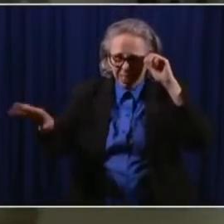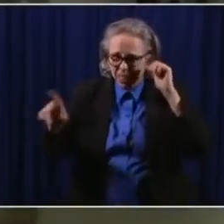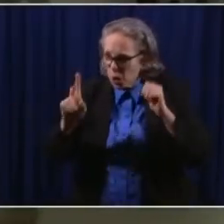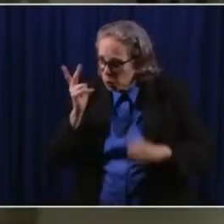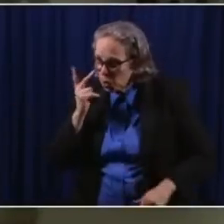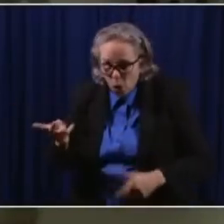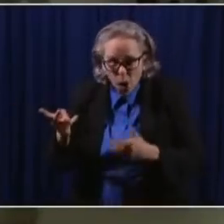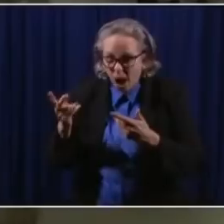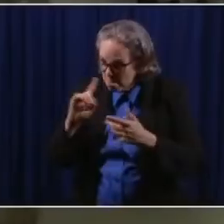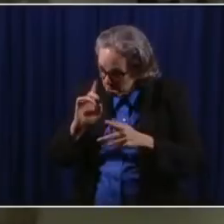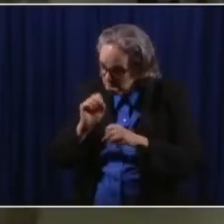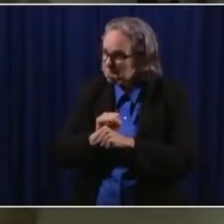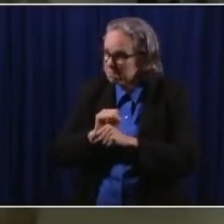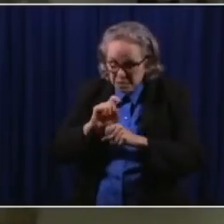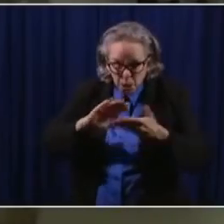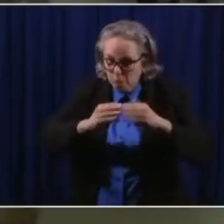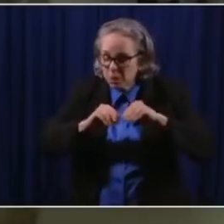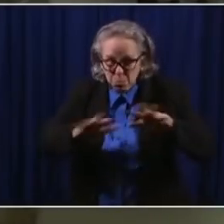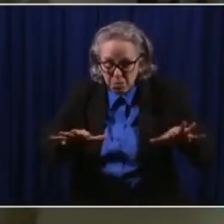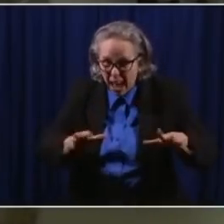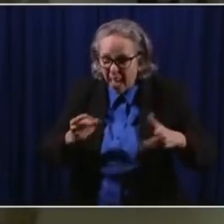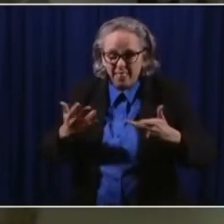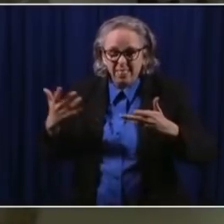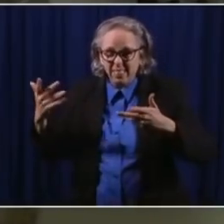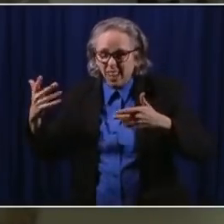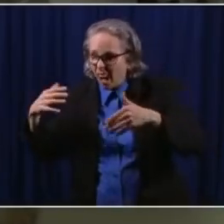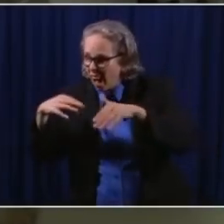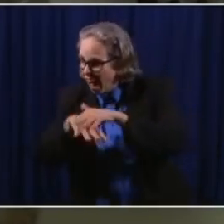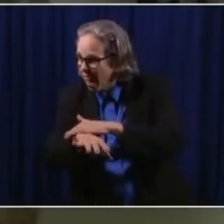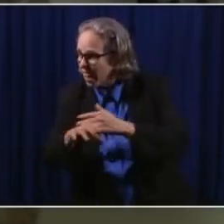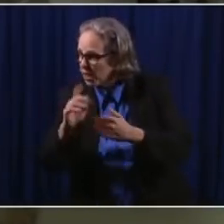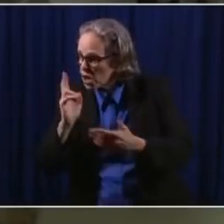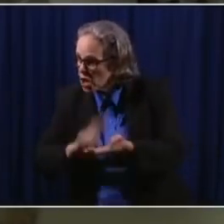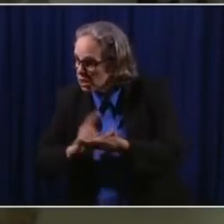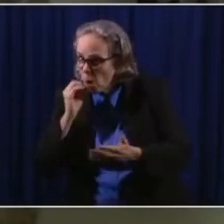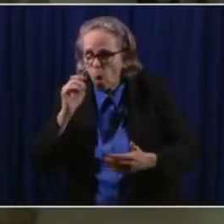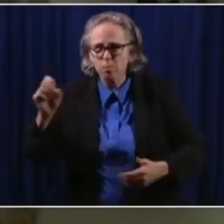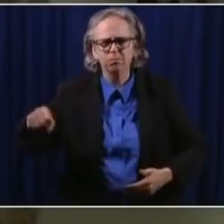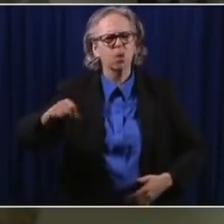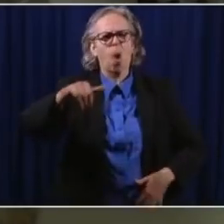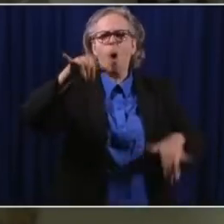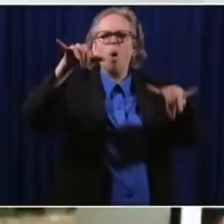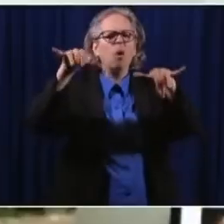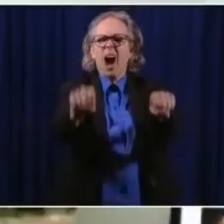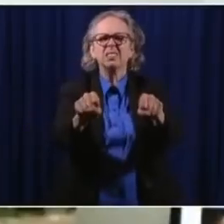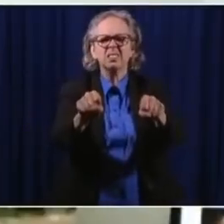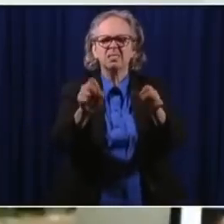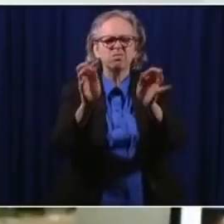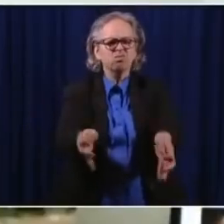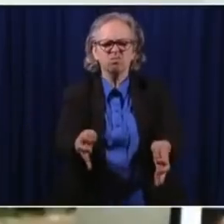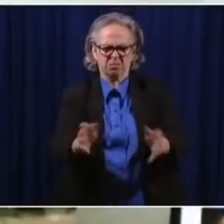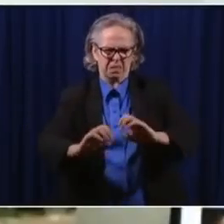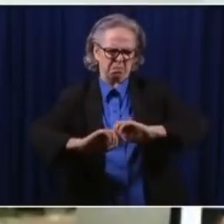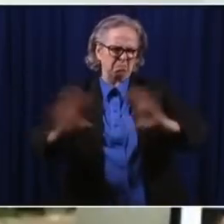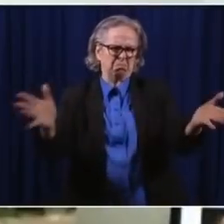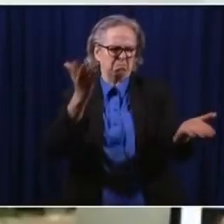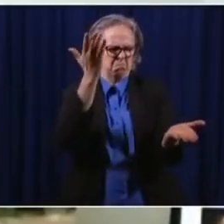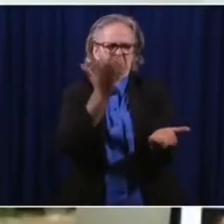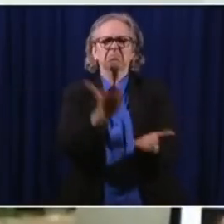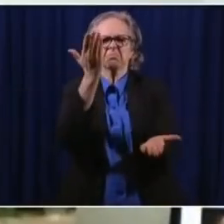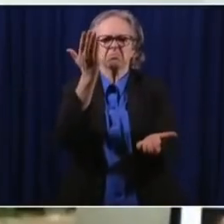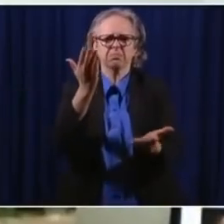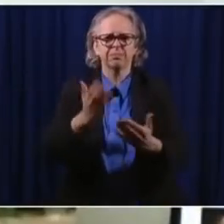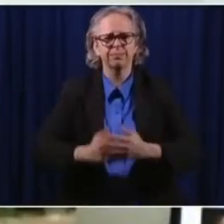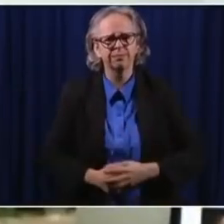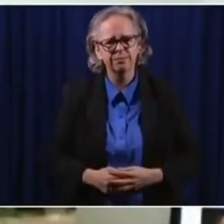the nursing homes. Is that kind of the Absolutely. We had we were seeing